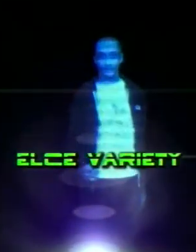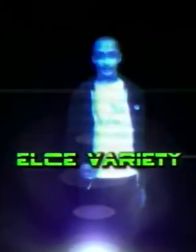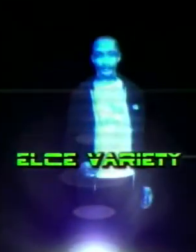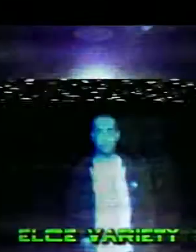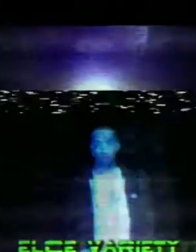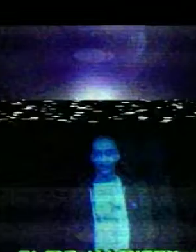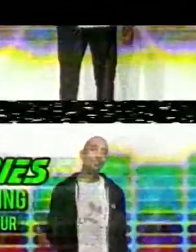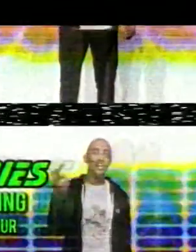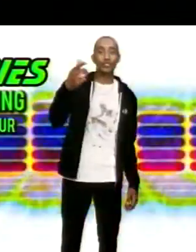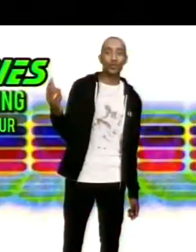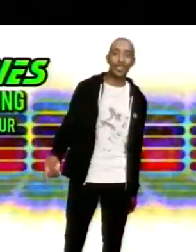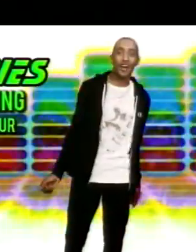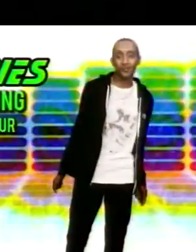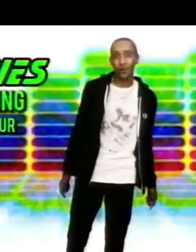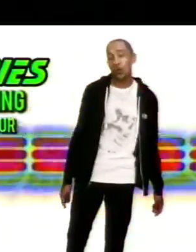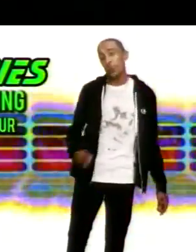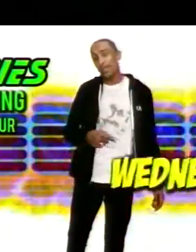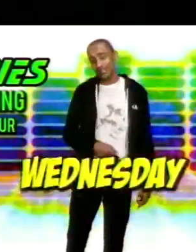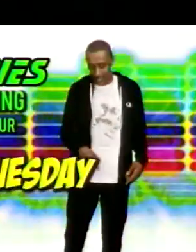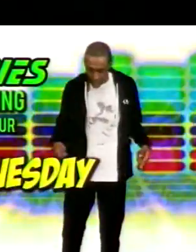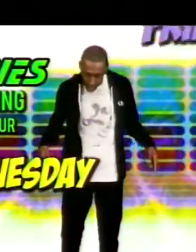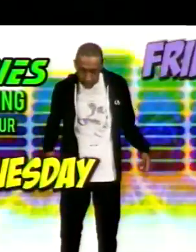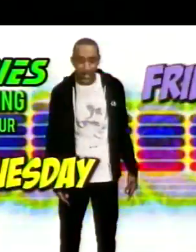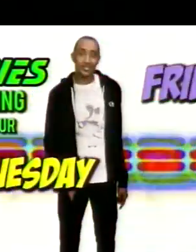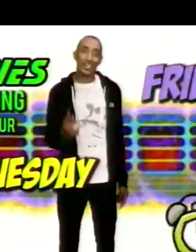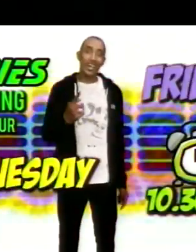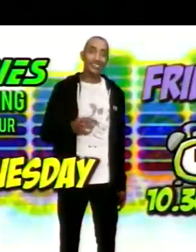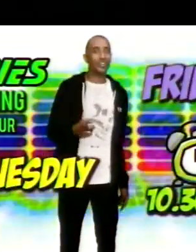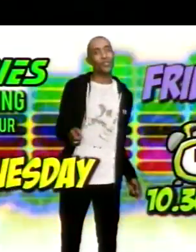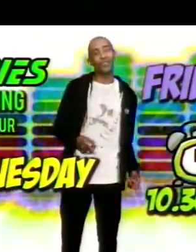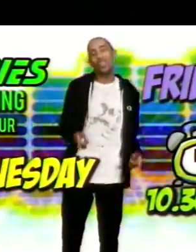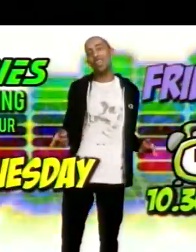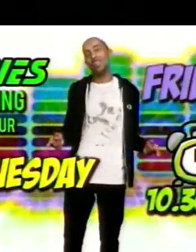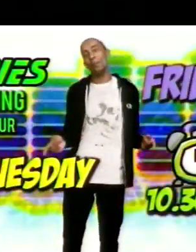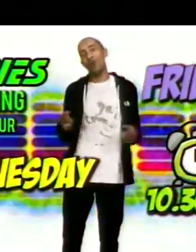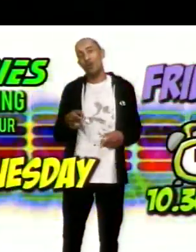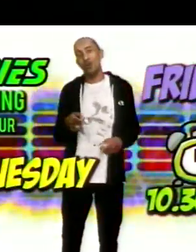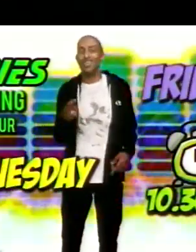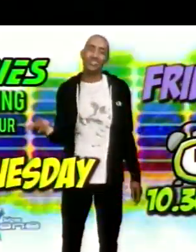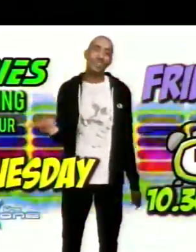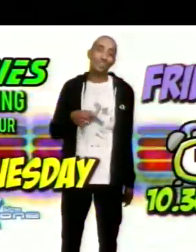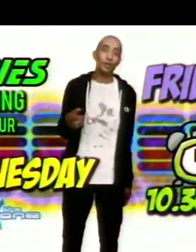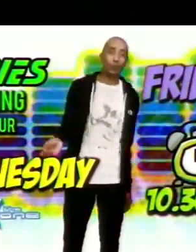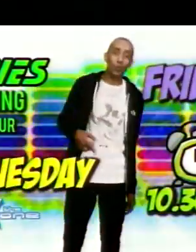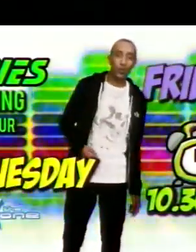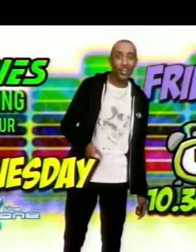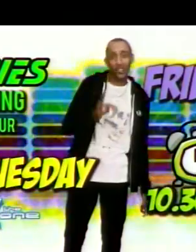LC Variety. The Eddie Street and How Forward Wednesdays and Fridays at 10:30 a.m. on